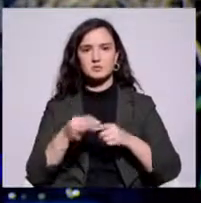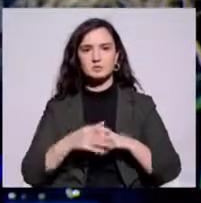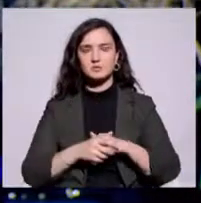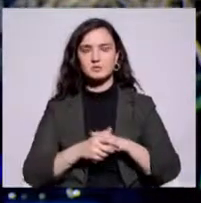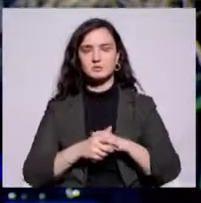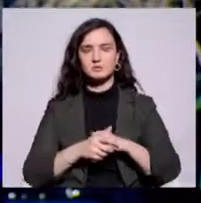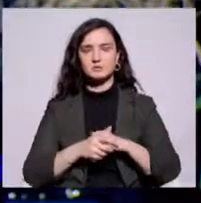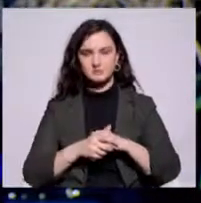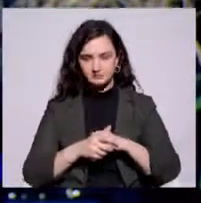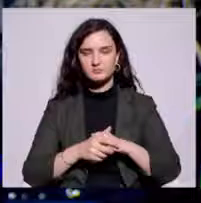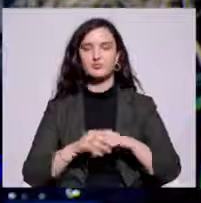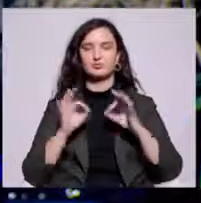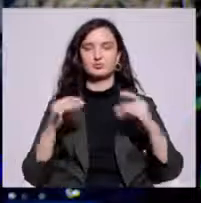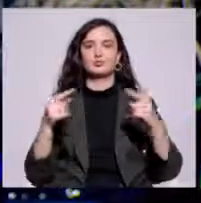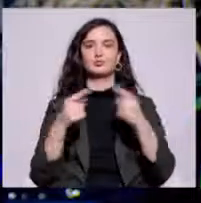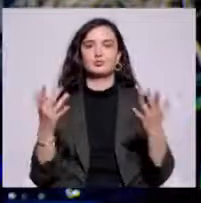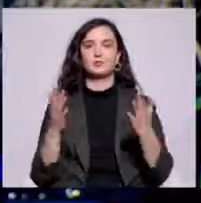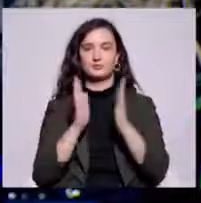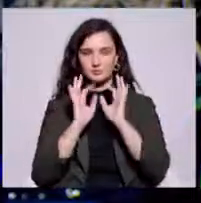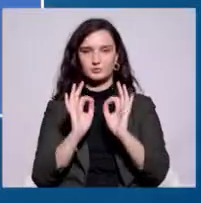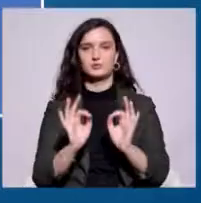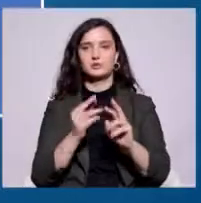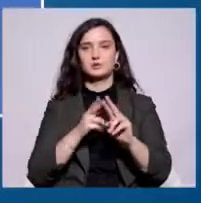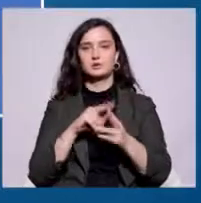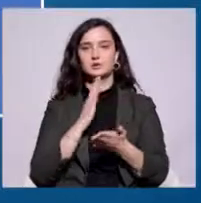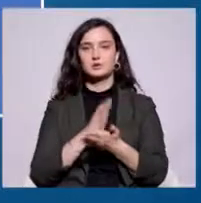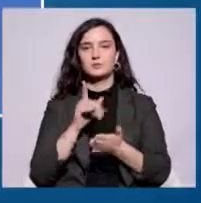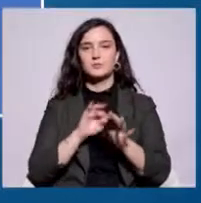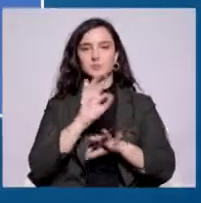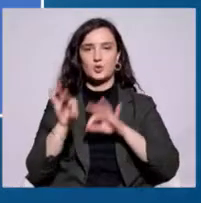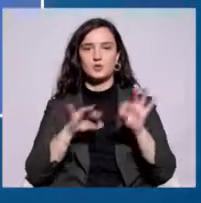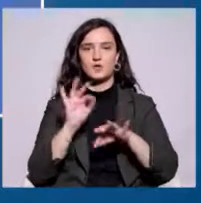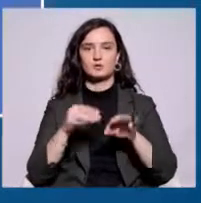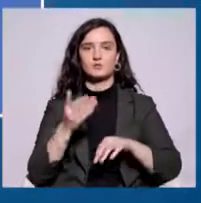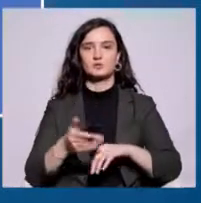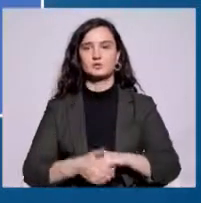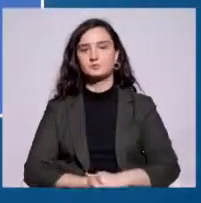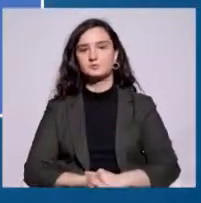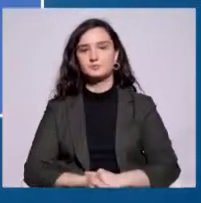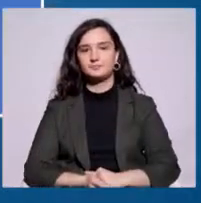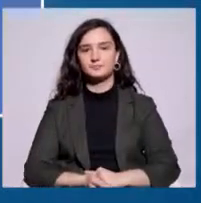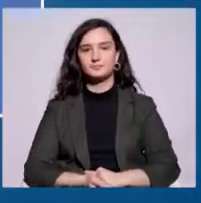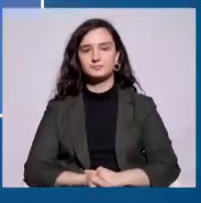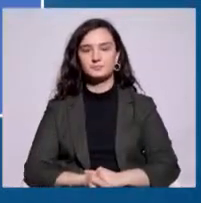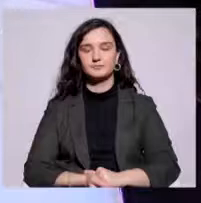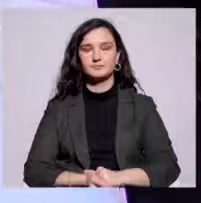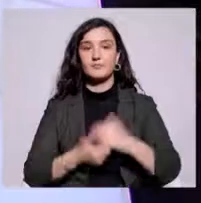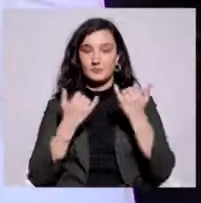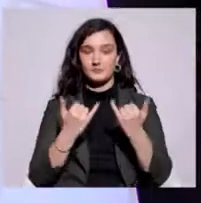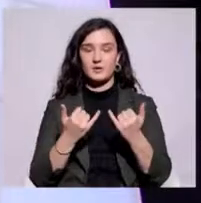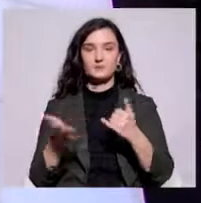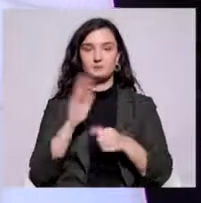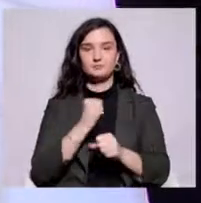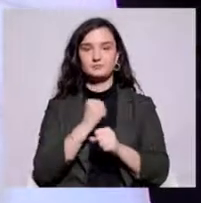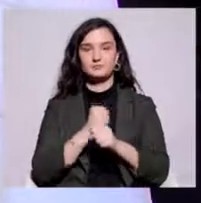answer? Exactly. Great. Well done. It's projector. Projector. And now